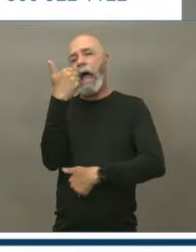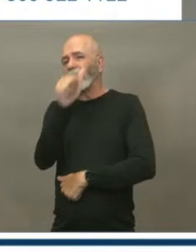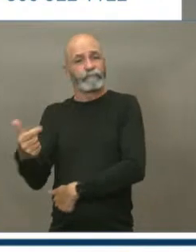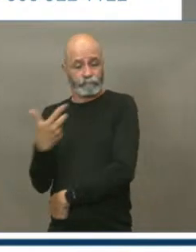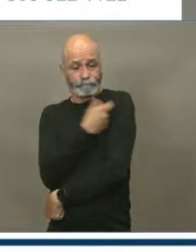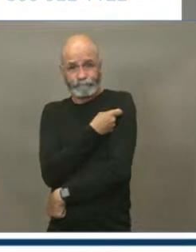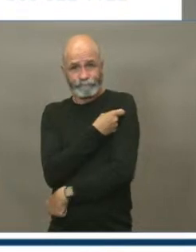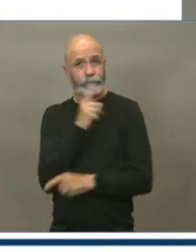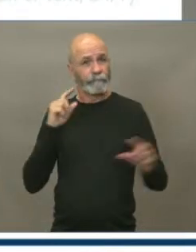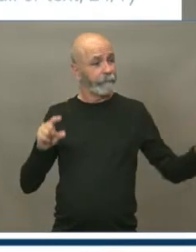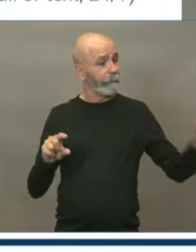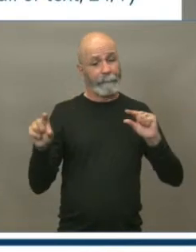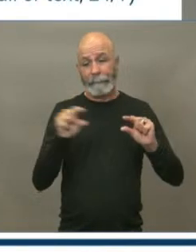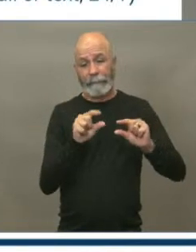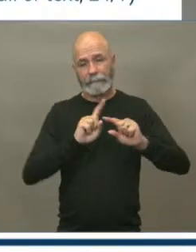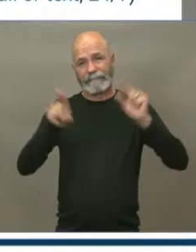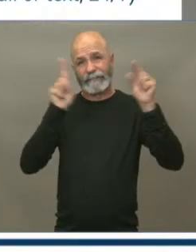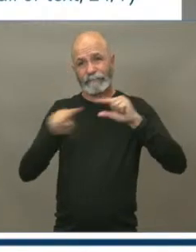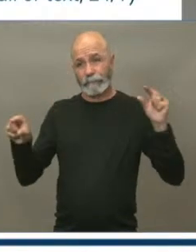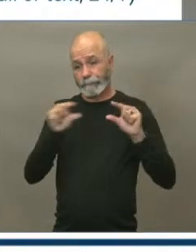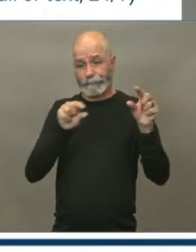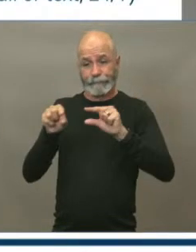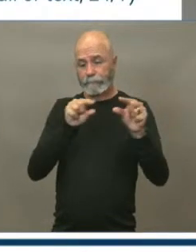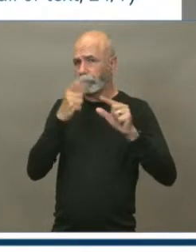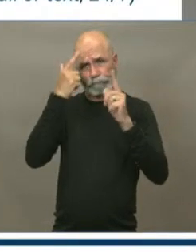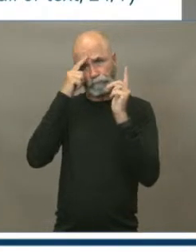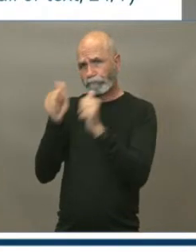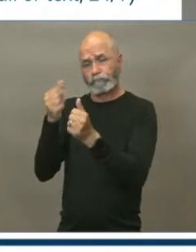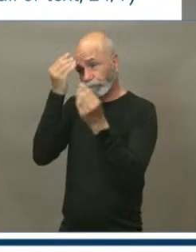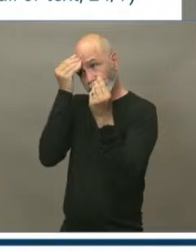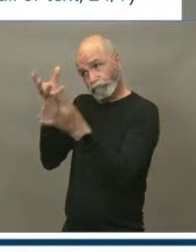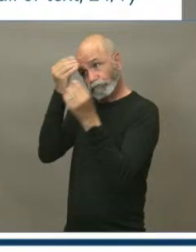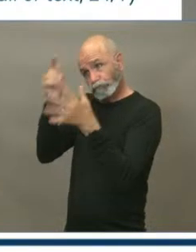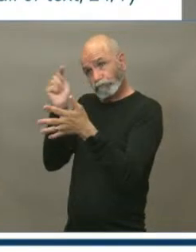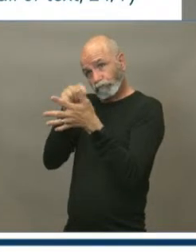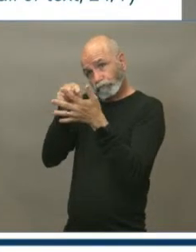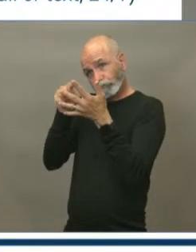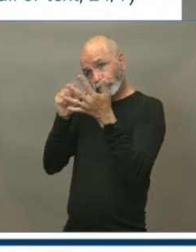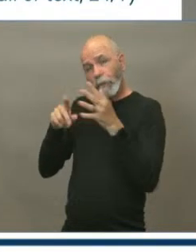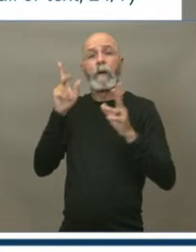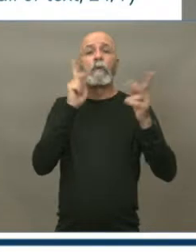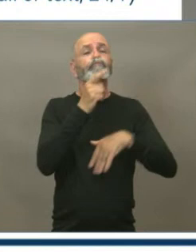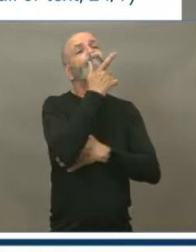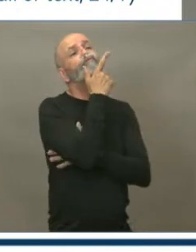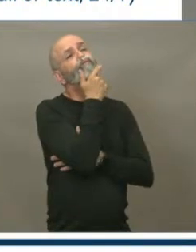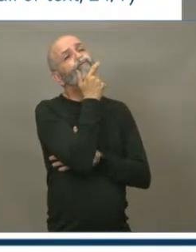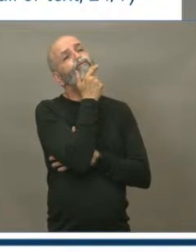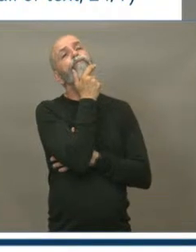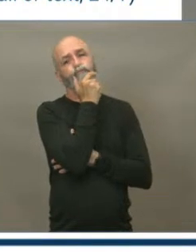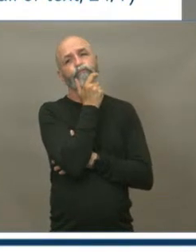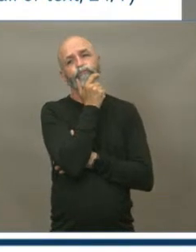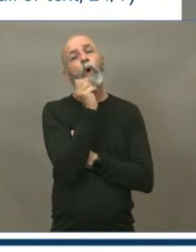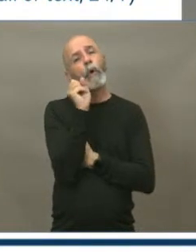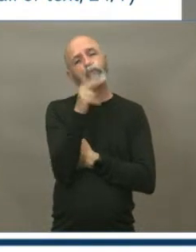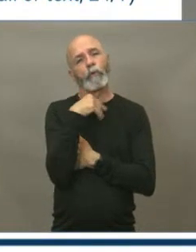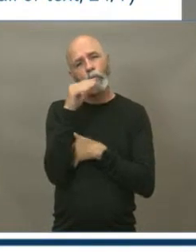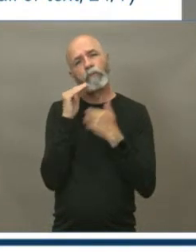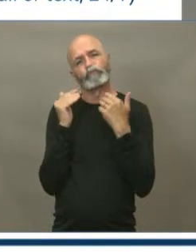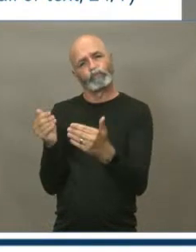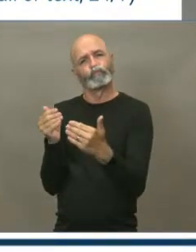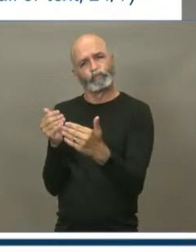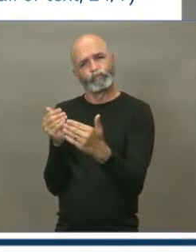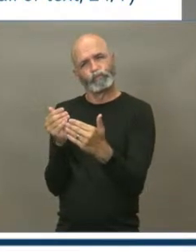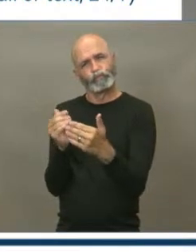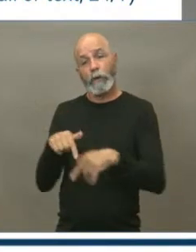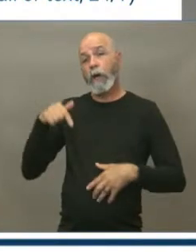Scotia, informed consent. It's important that you know there have been no blood clot events in Nova Scotia. Side